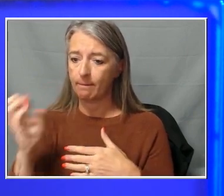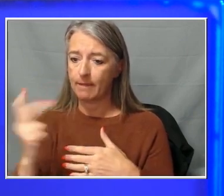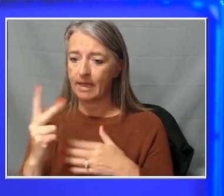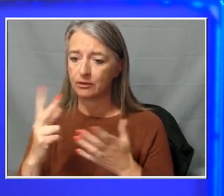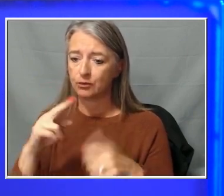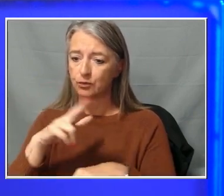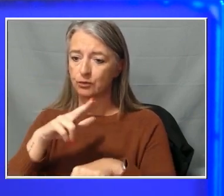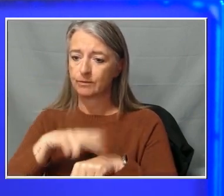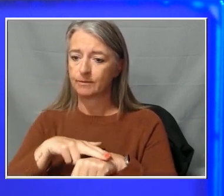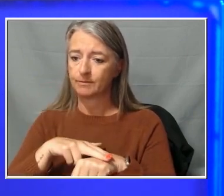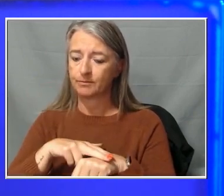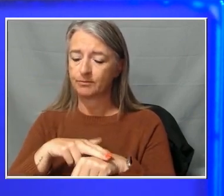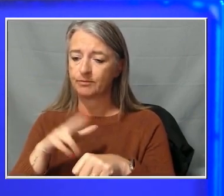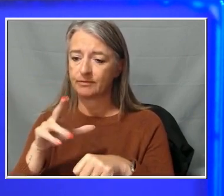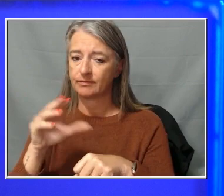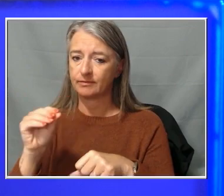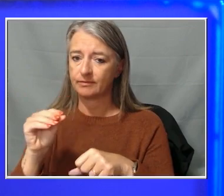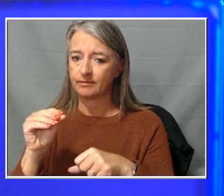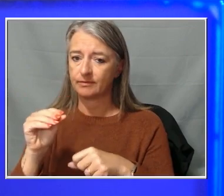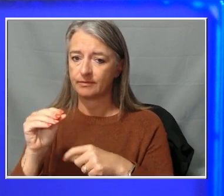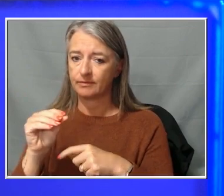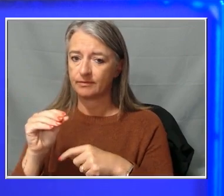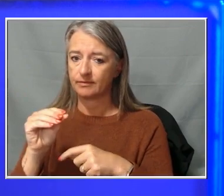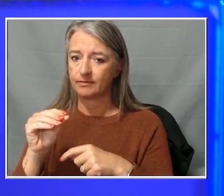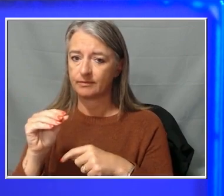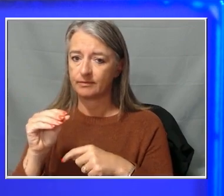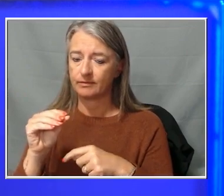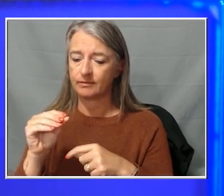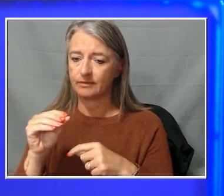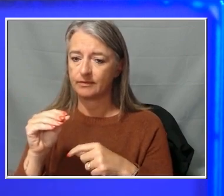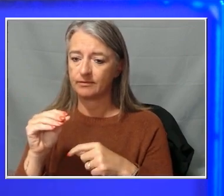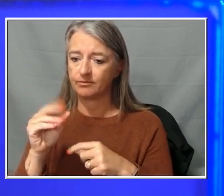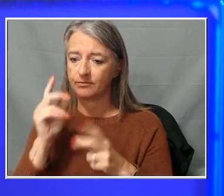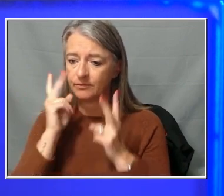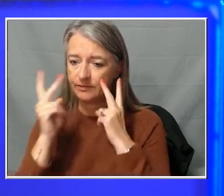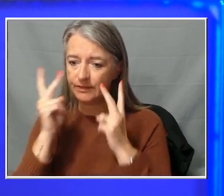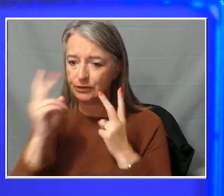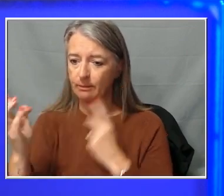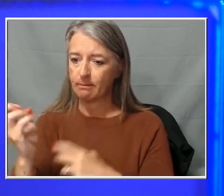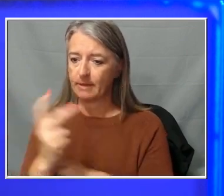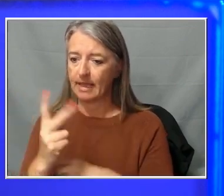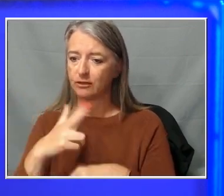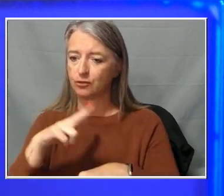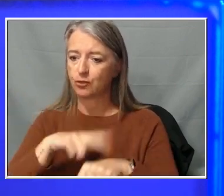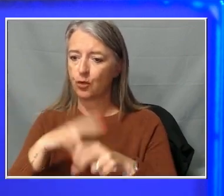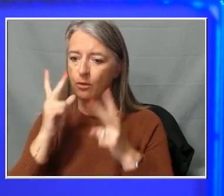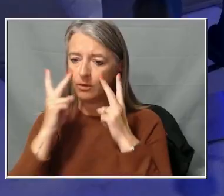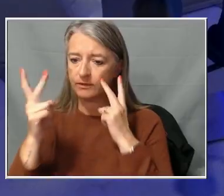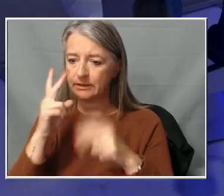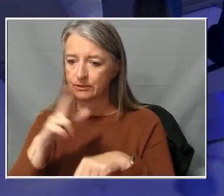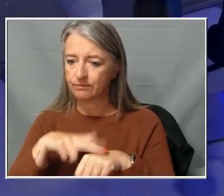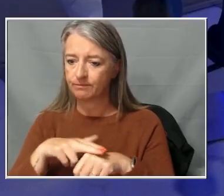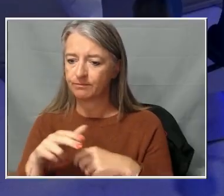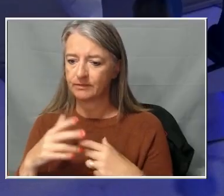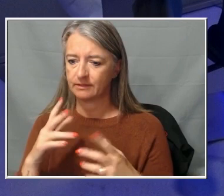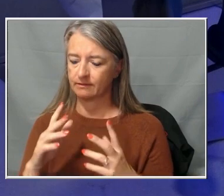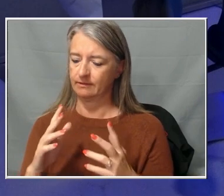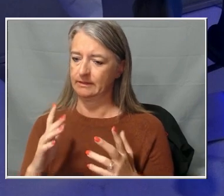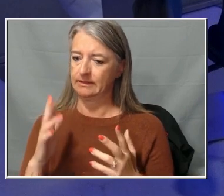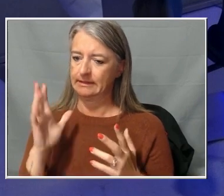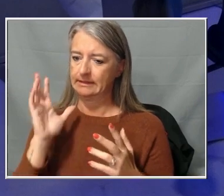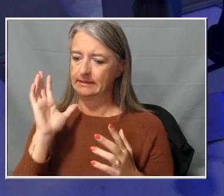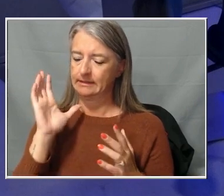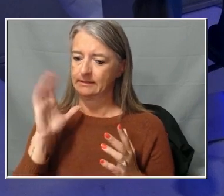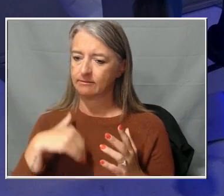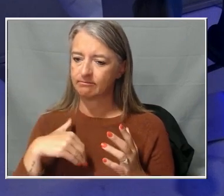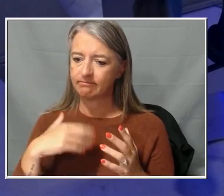back to normal and you'll regain your vision or your normal vision. It seems so drastic, you know, Yeah. like you'll